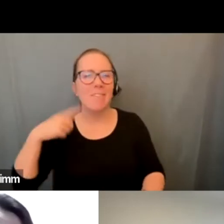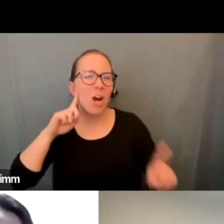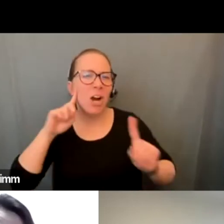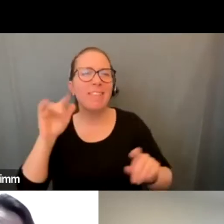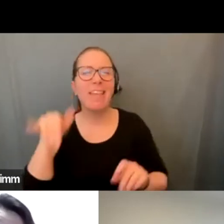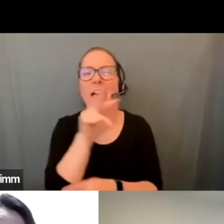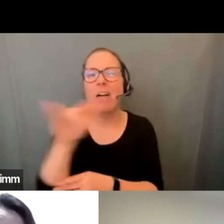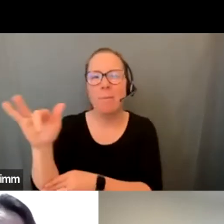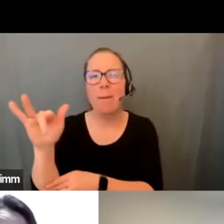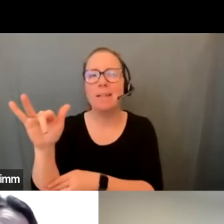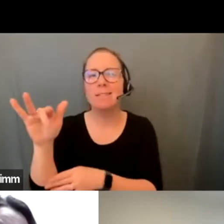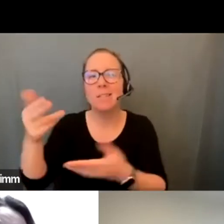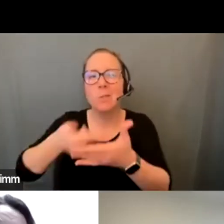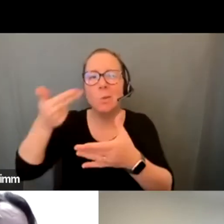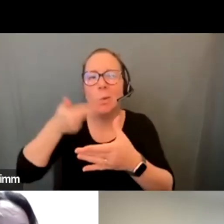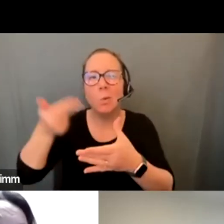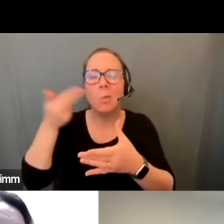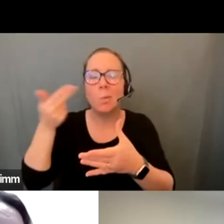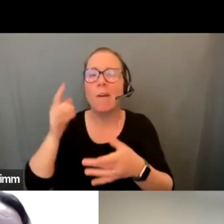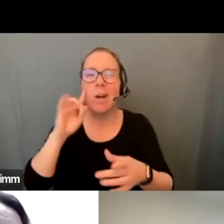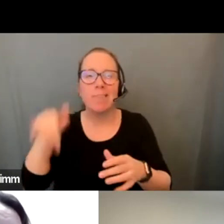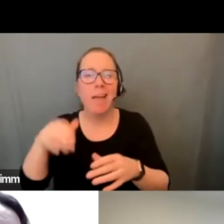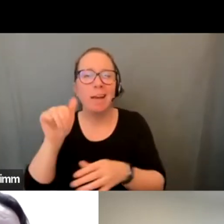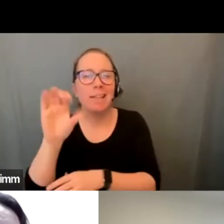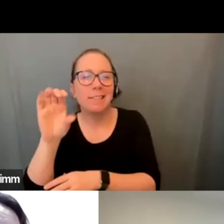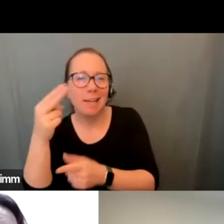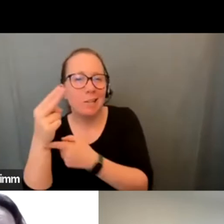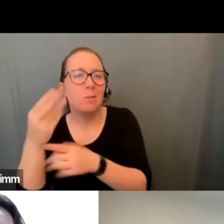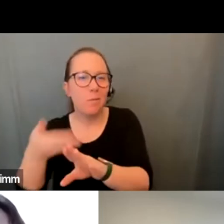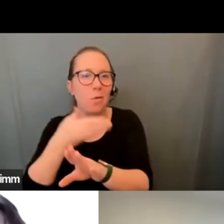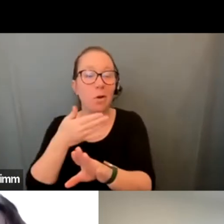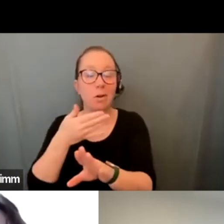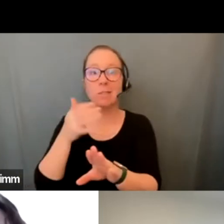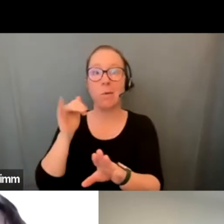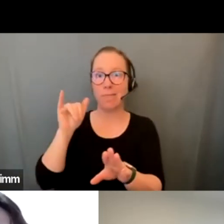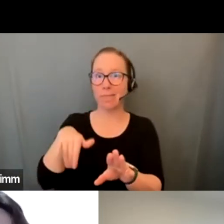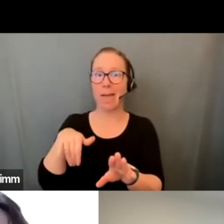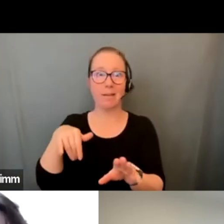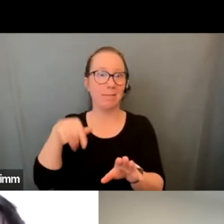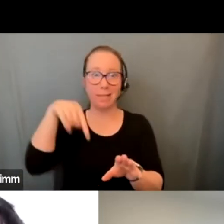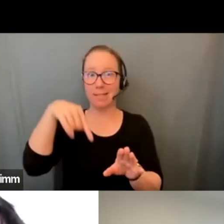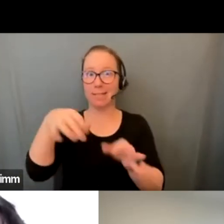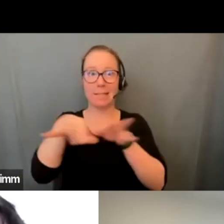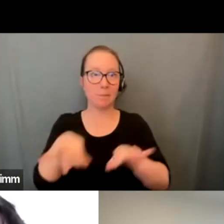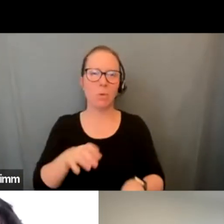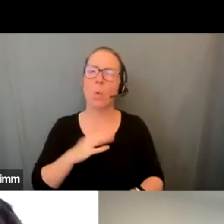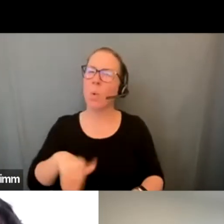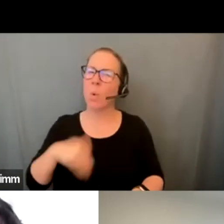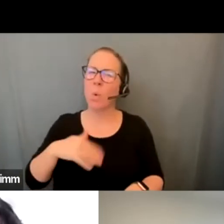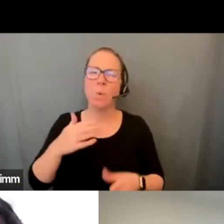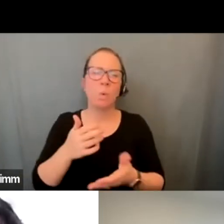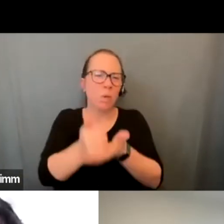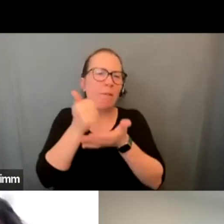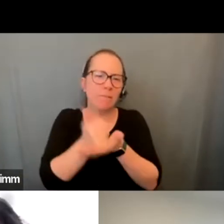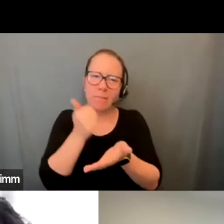from community partners that are not in healthcare. So, and that surrounds us. And this explanation has been very helpful. Yeah.